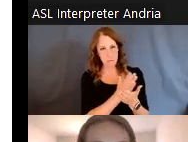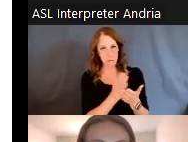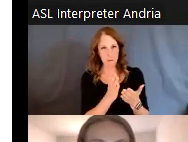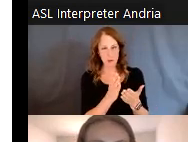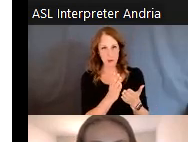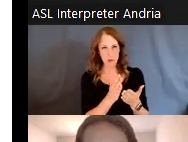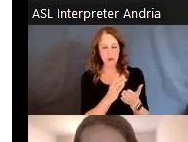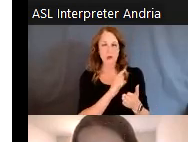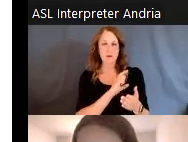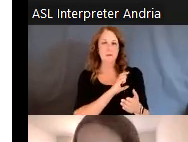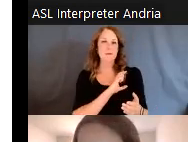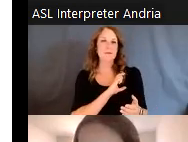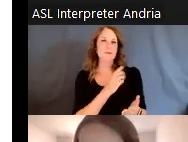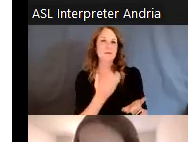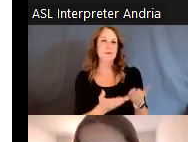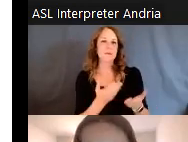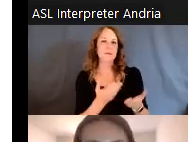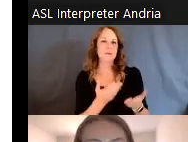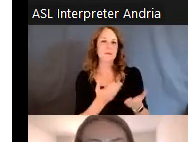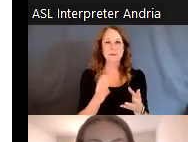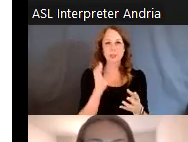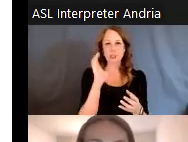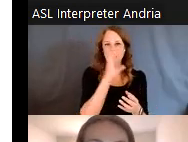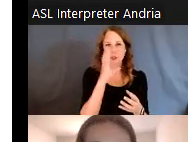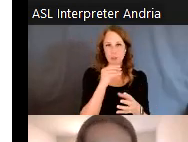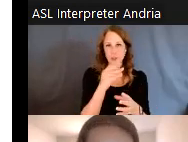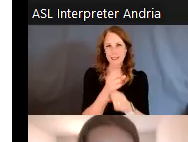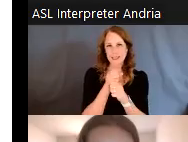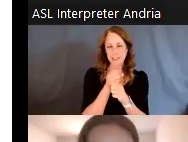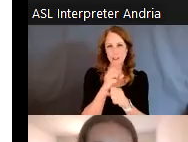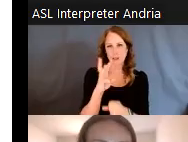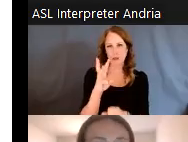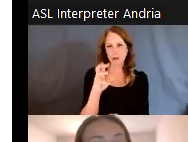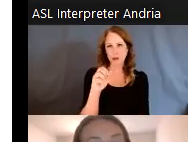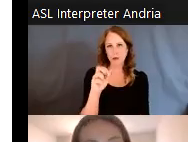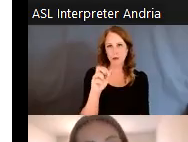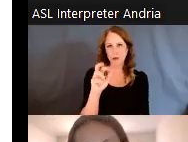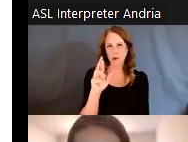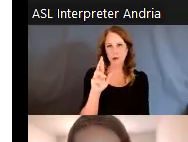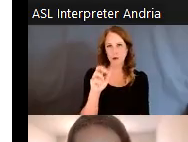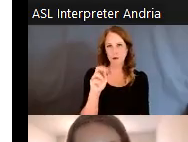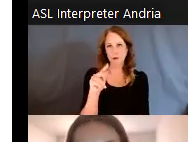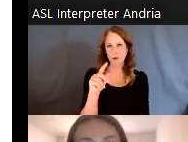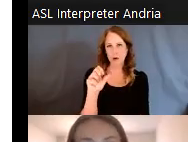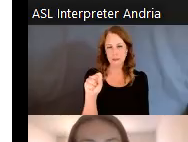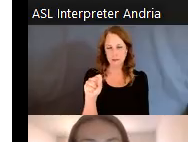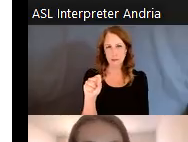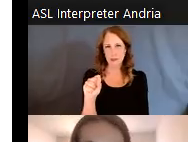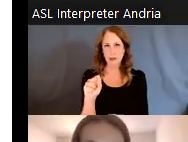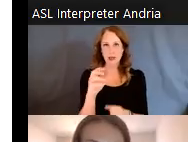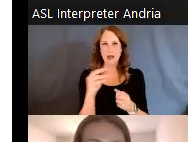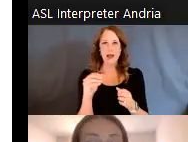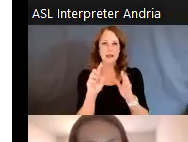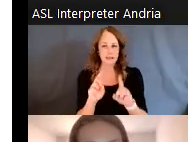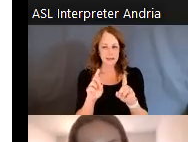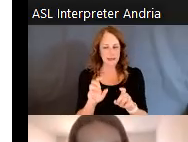law enforcement issuing search and seizure warrants, and then testing for forensic analysis of that